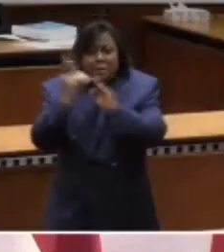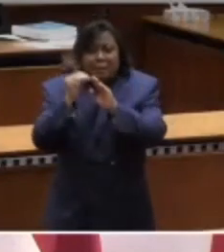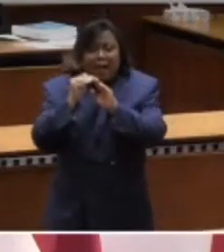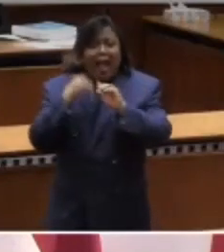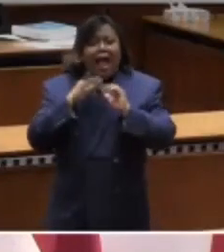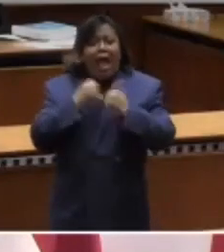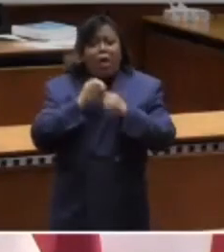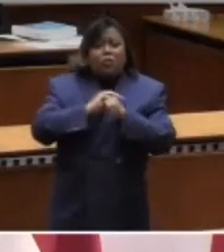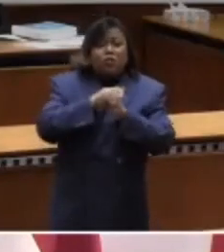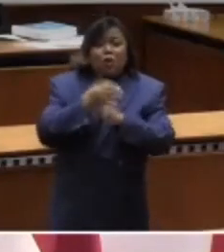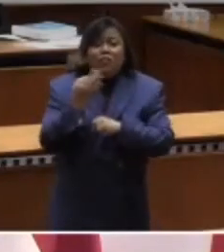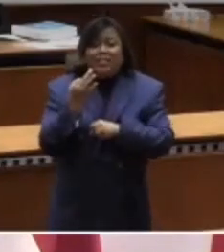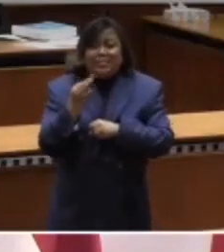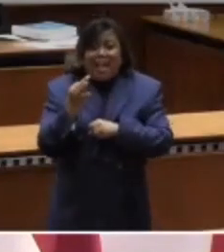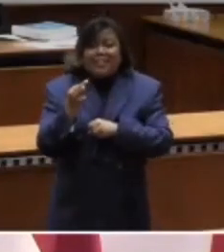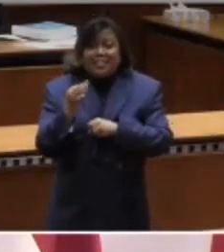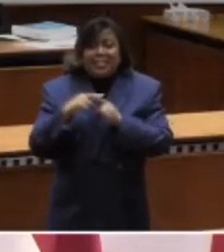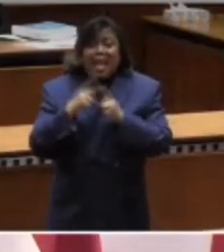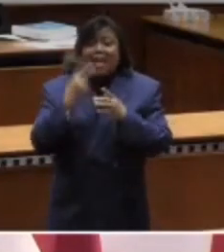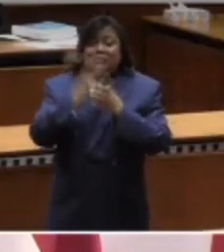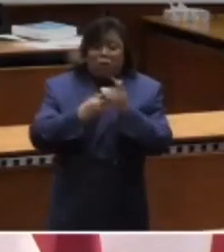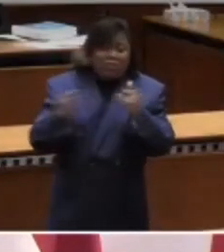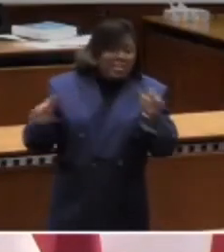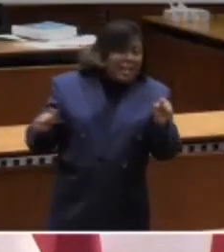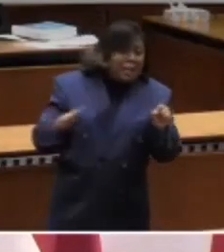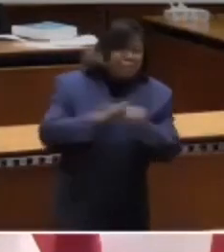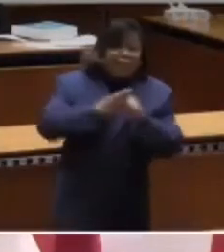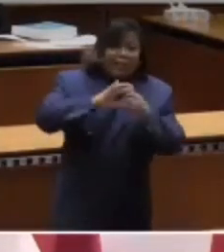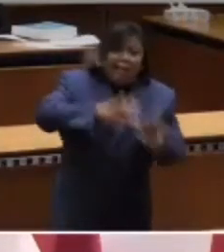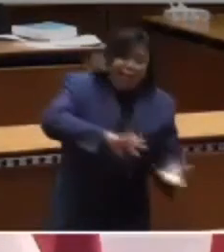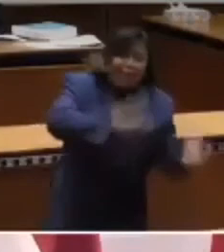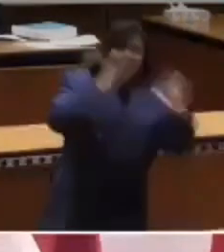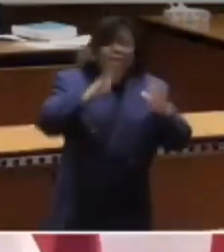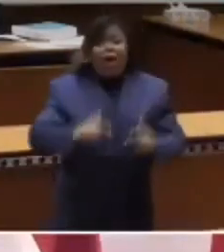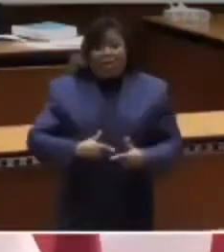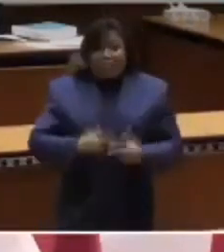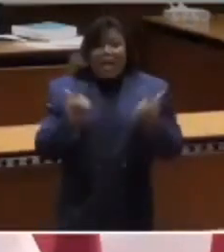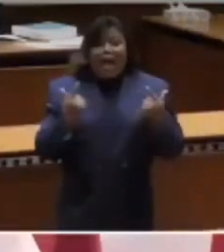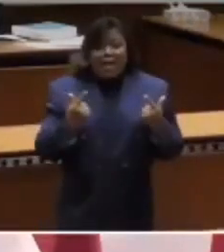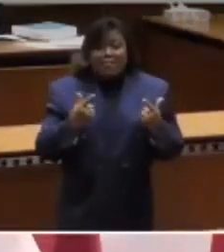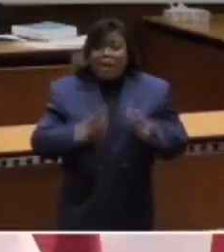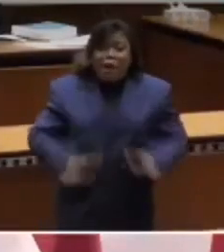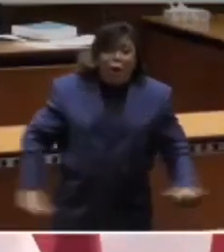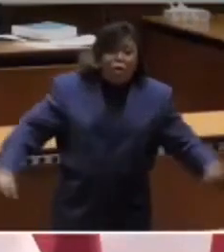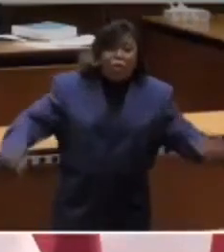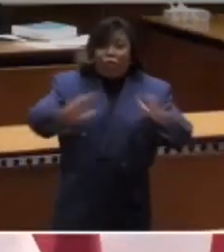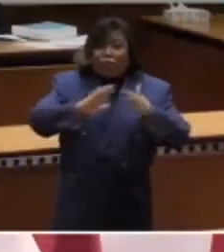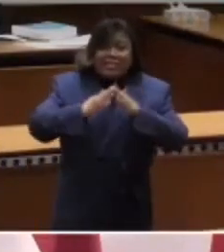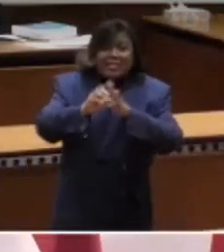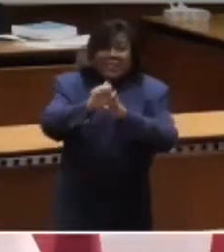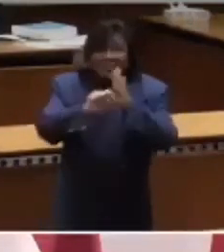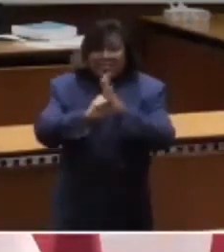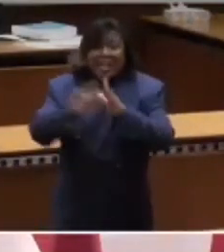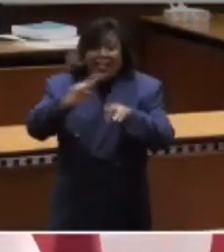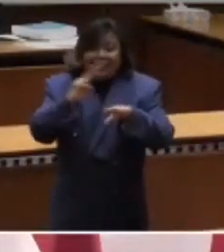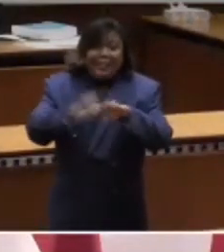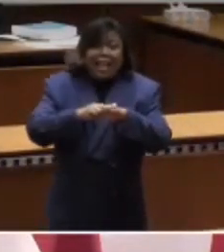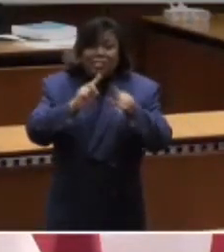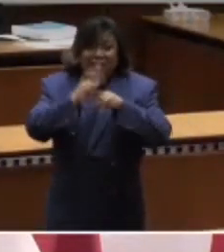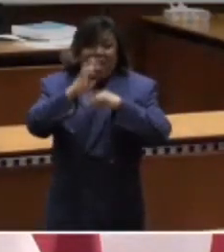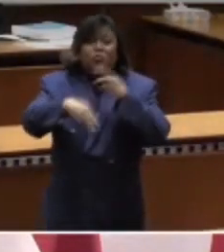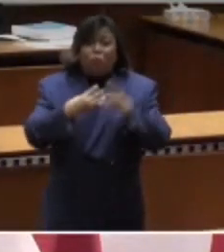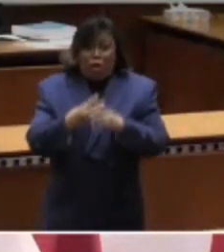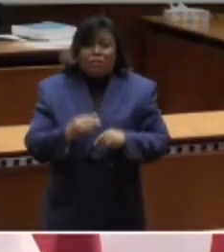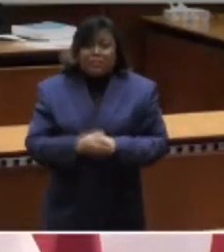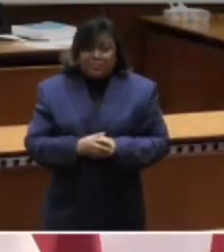of the way that COVID-19 has both completely upended our lives across our city, state, nation, and